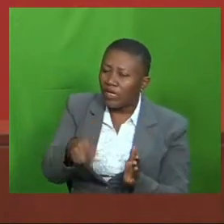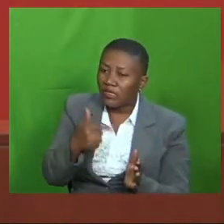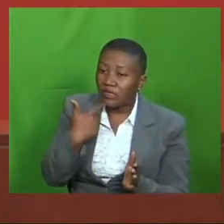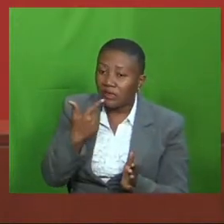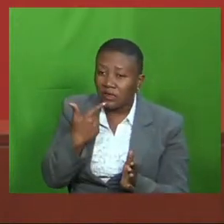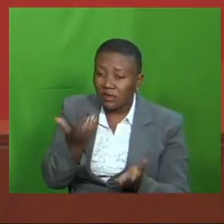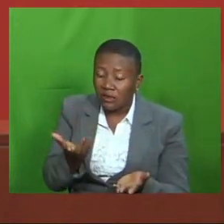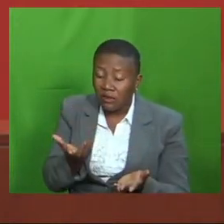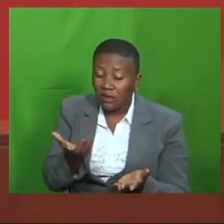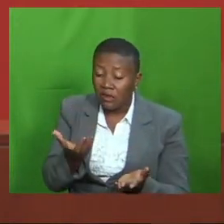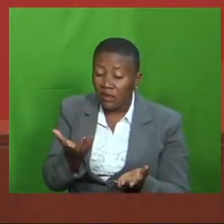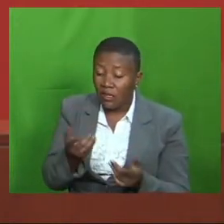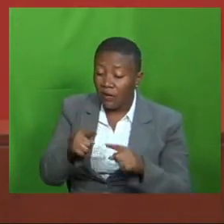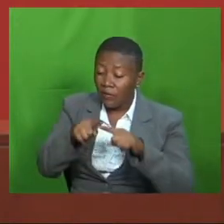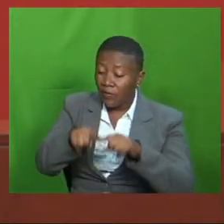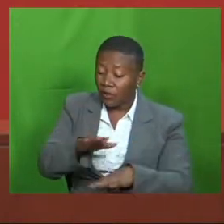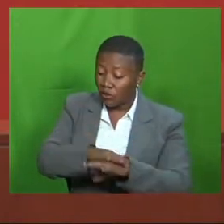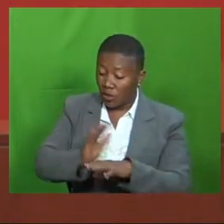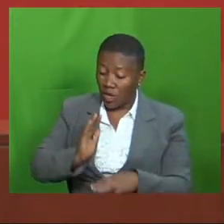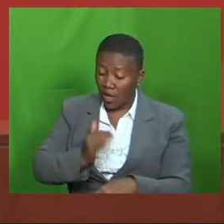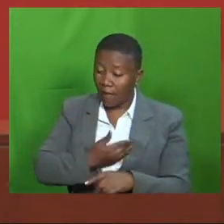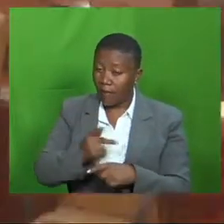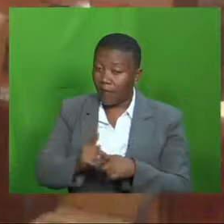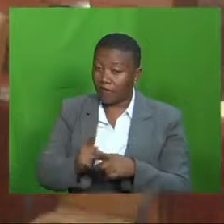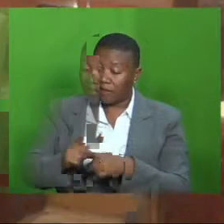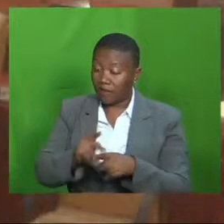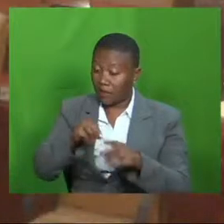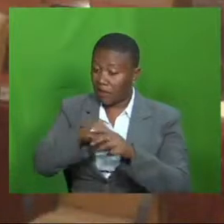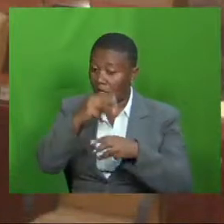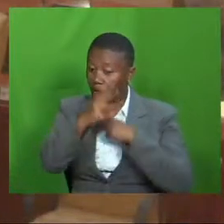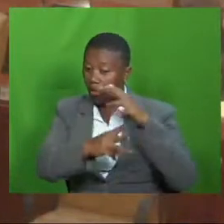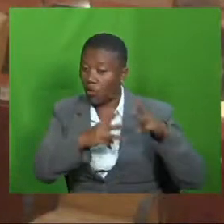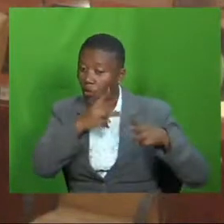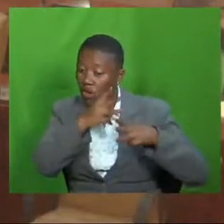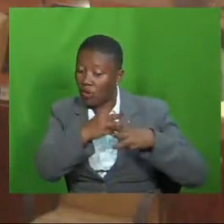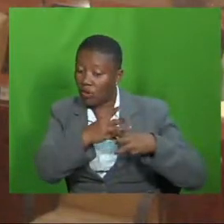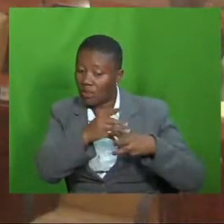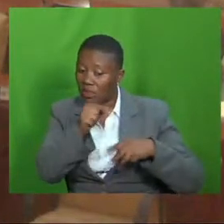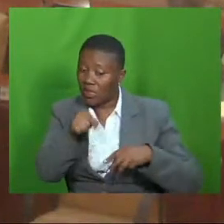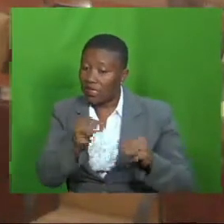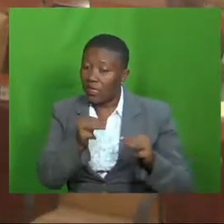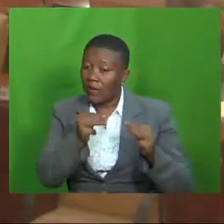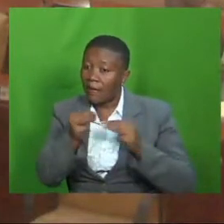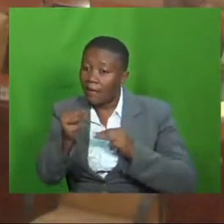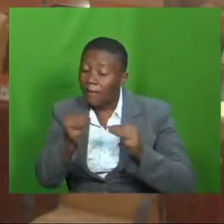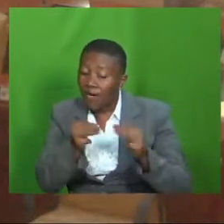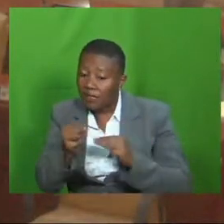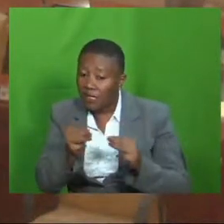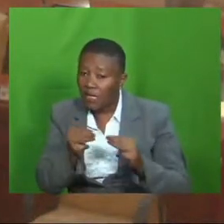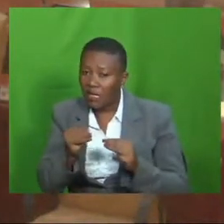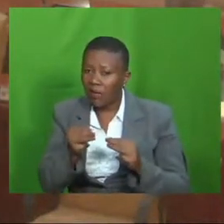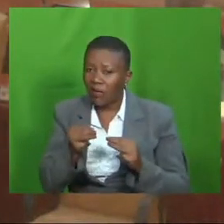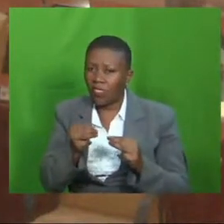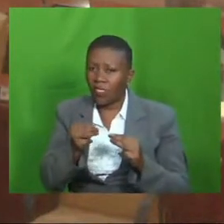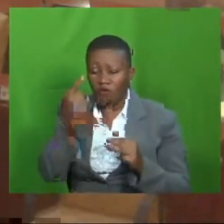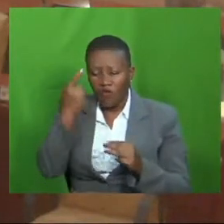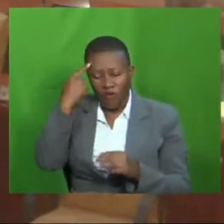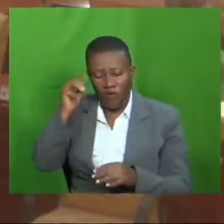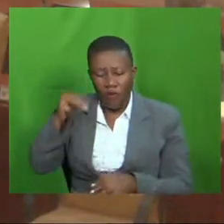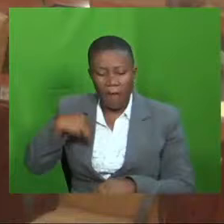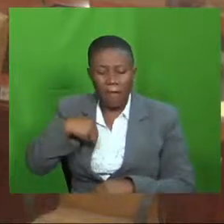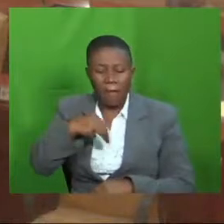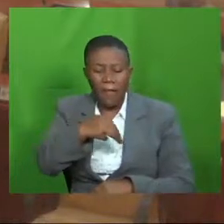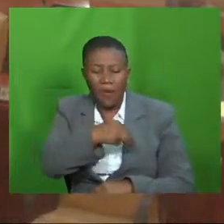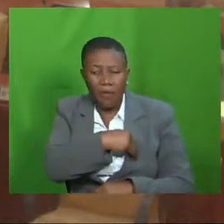and the rules and practice of other parliaments around the world on a matter of absenteeism of a member of Parliament for sittings of